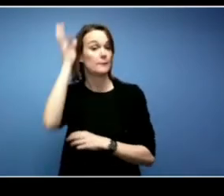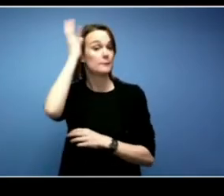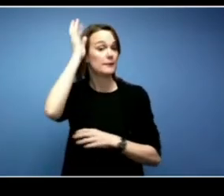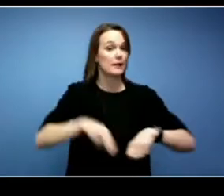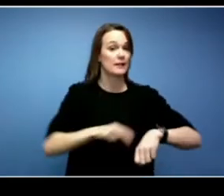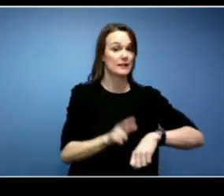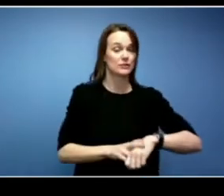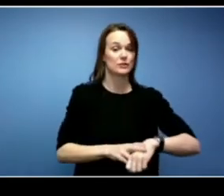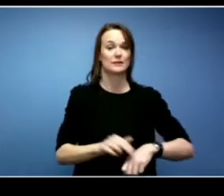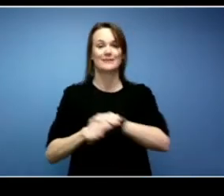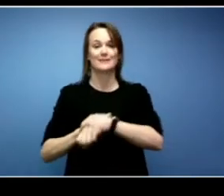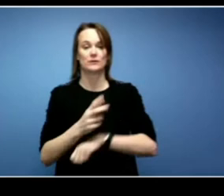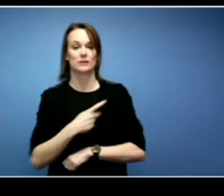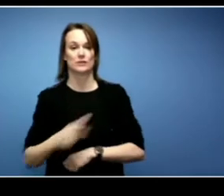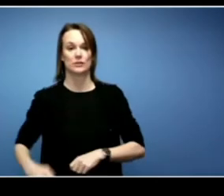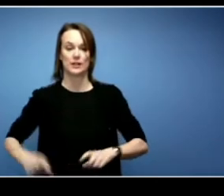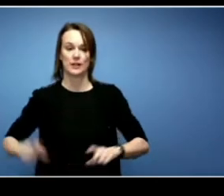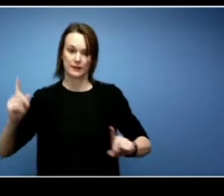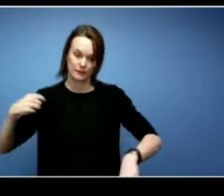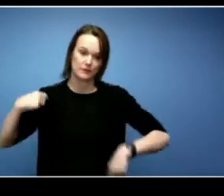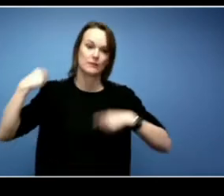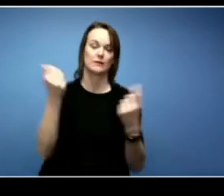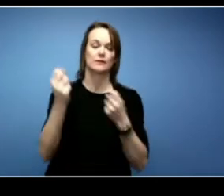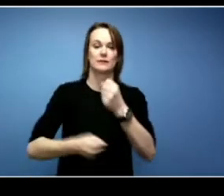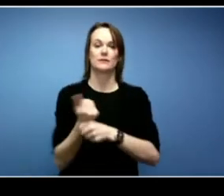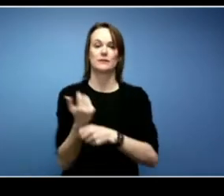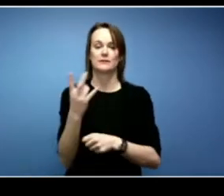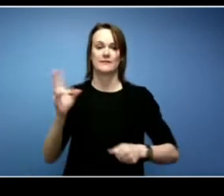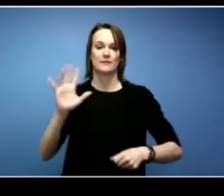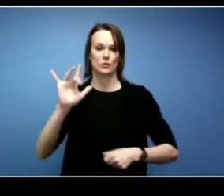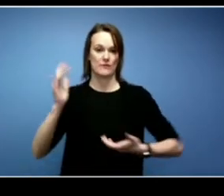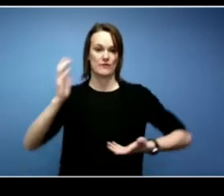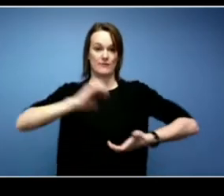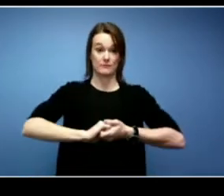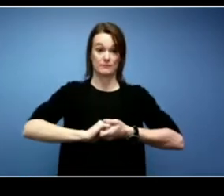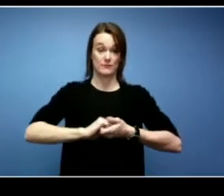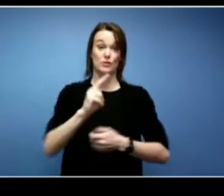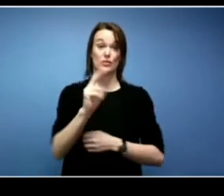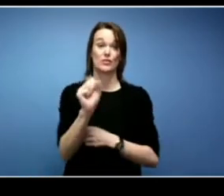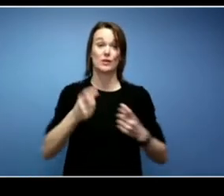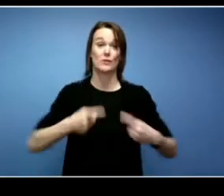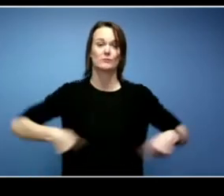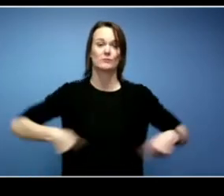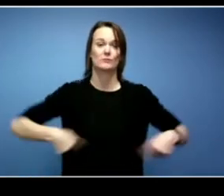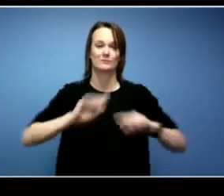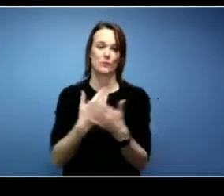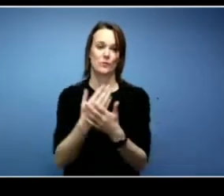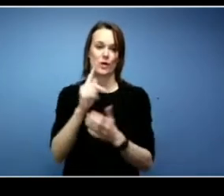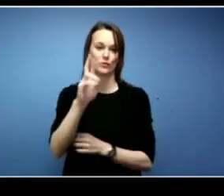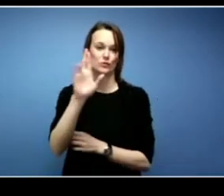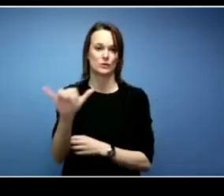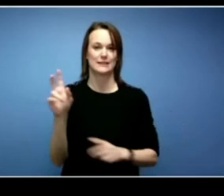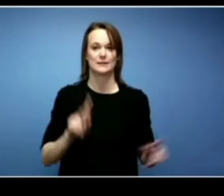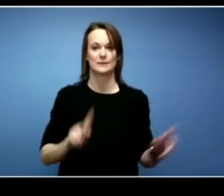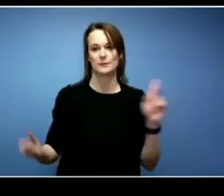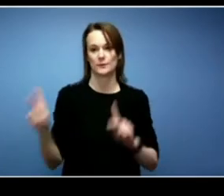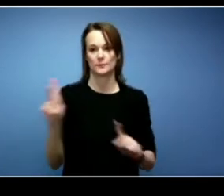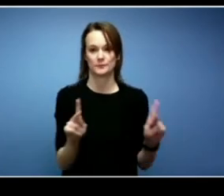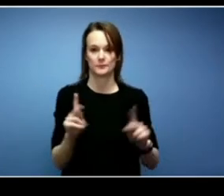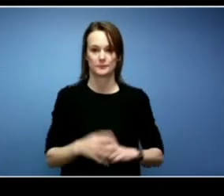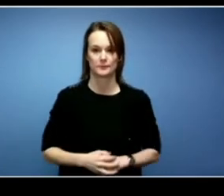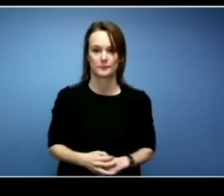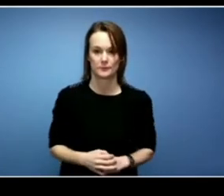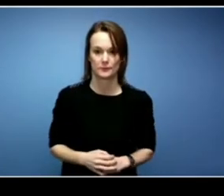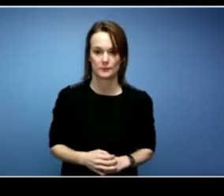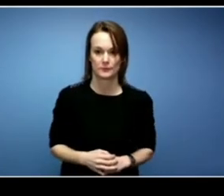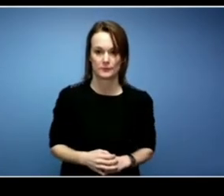to 1725. In Nova Scotia, we recognize that we are all treaty people. And as a treaty beneficiary, I